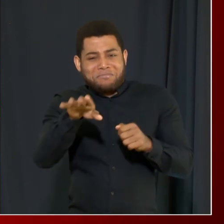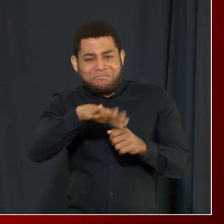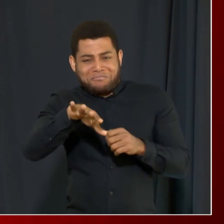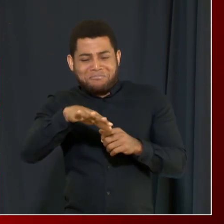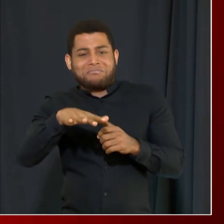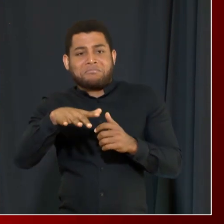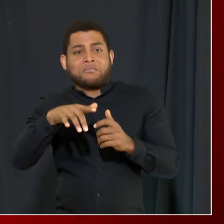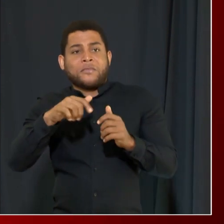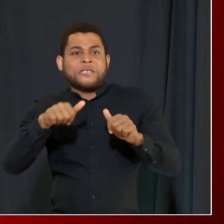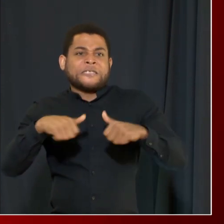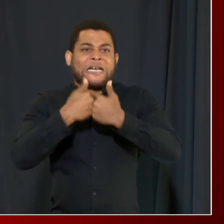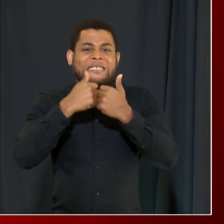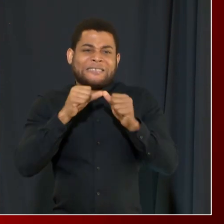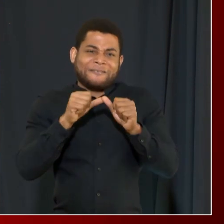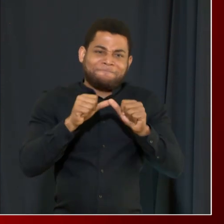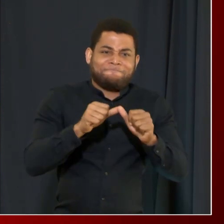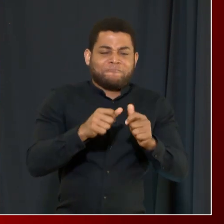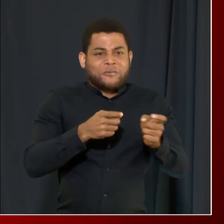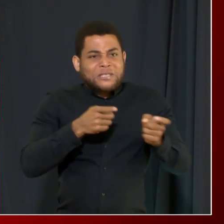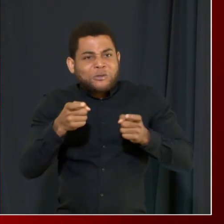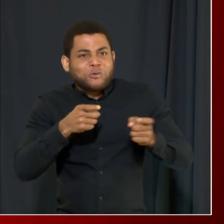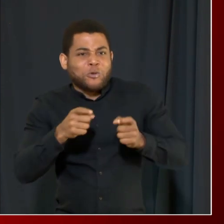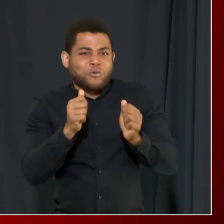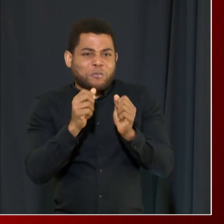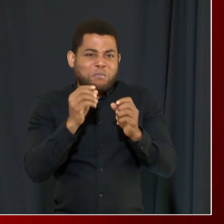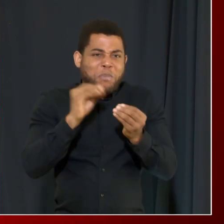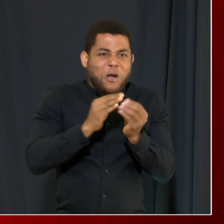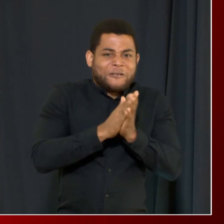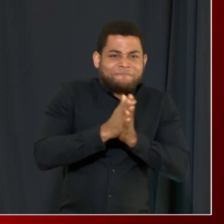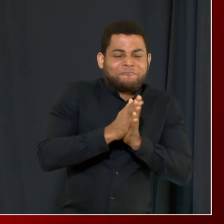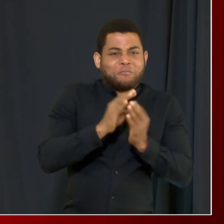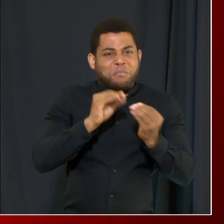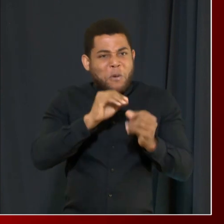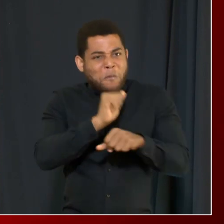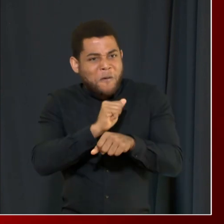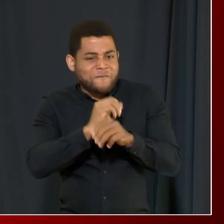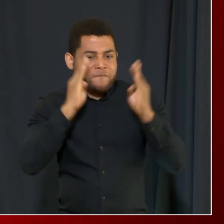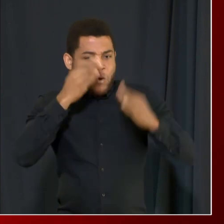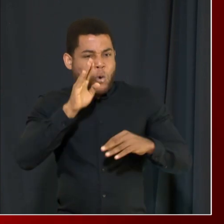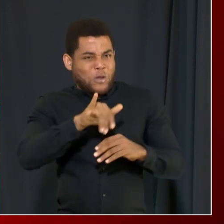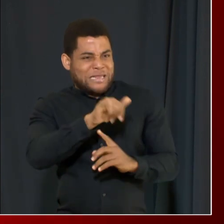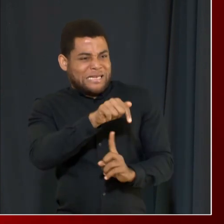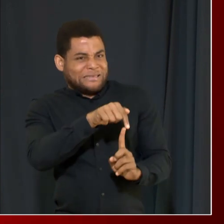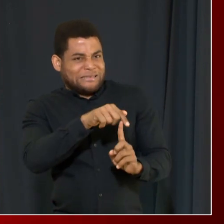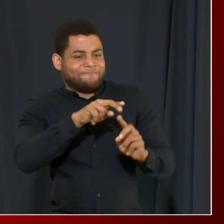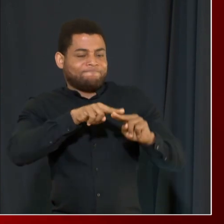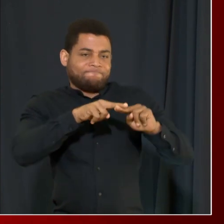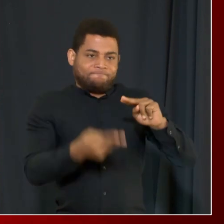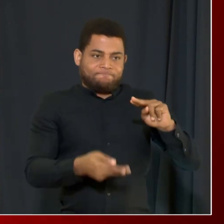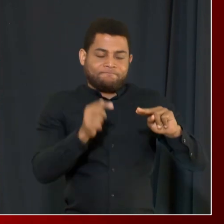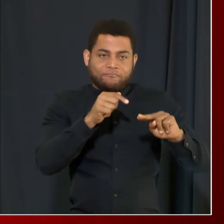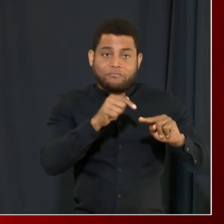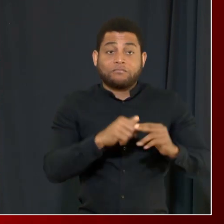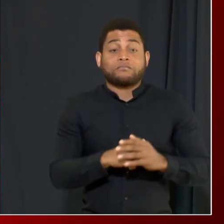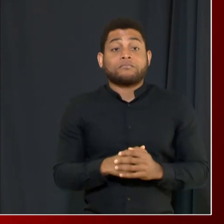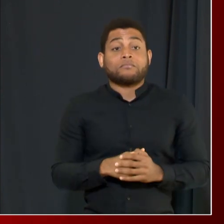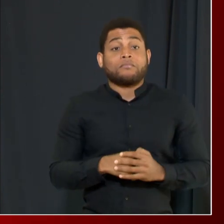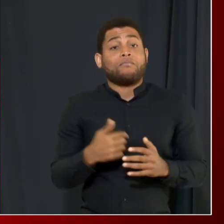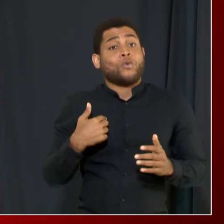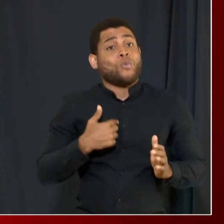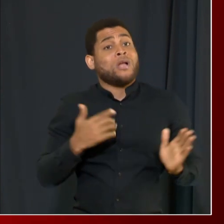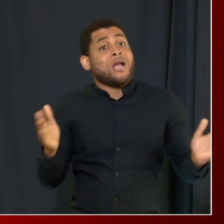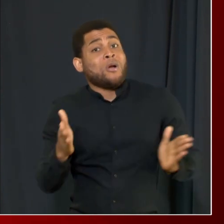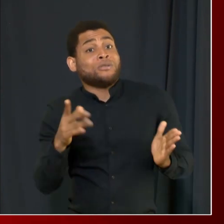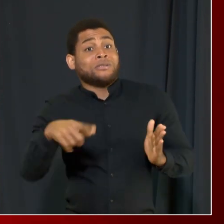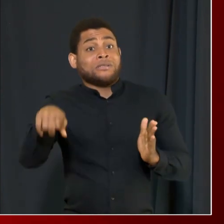continued diligence and work. We are also encouraged again to start to see some decreases in